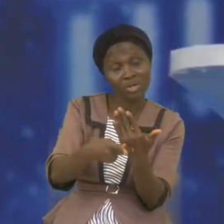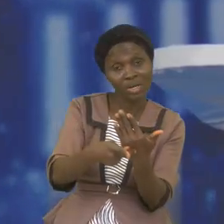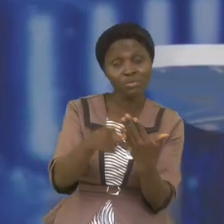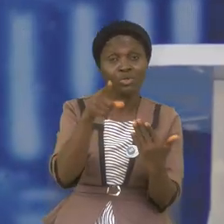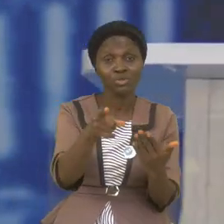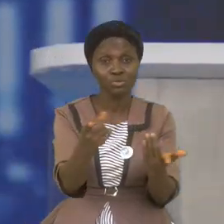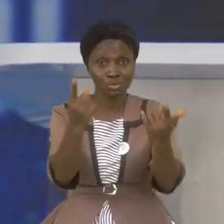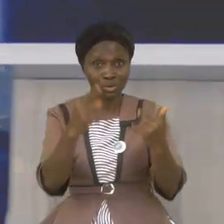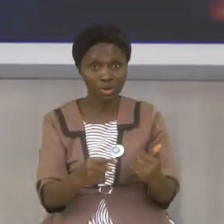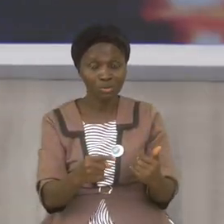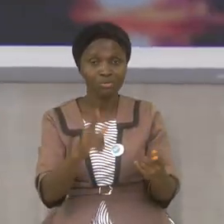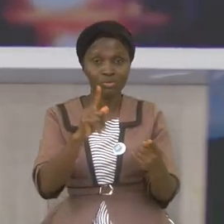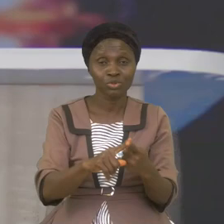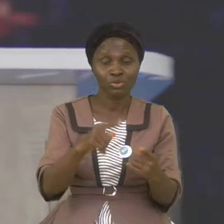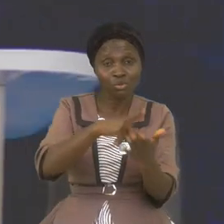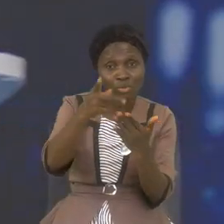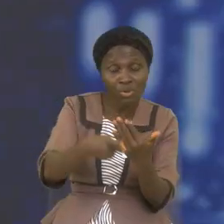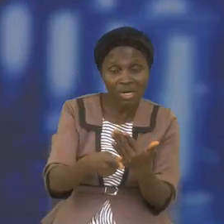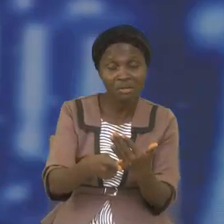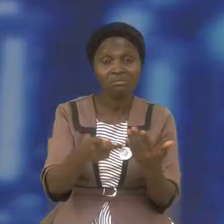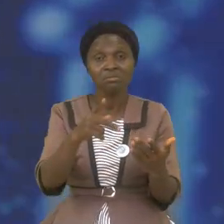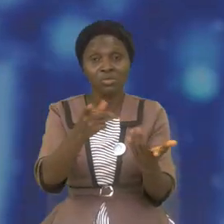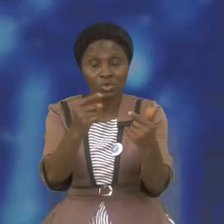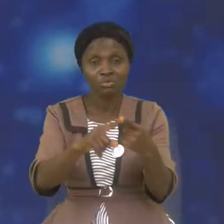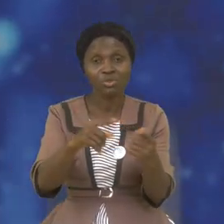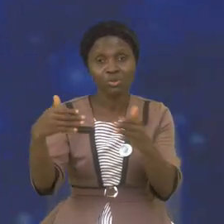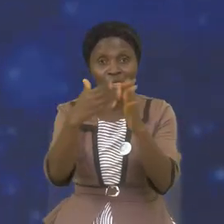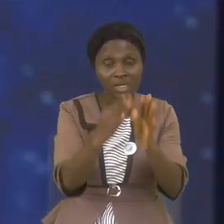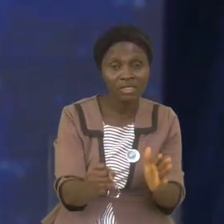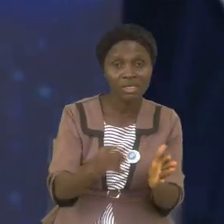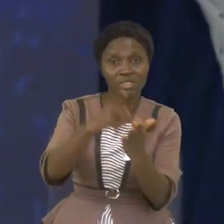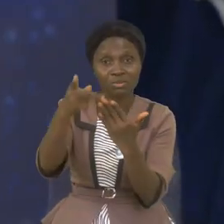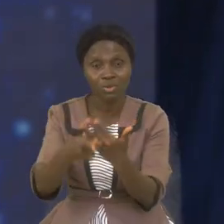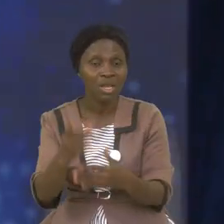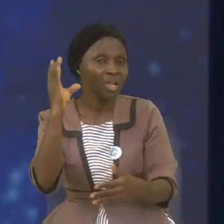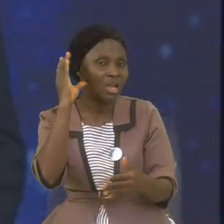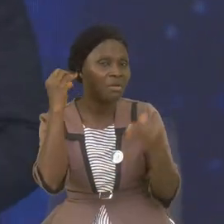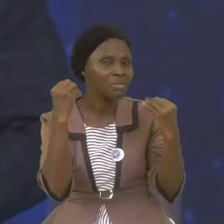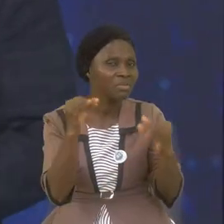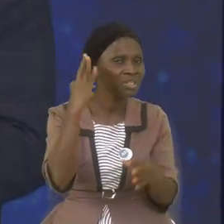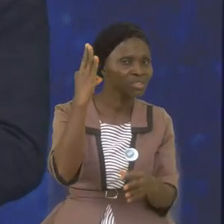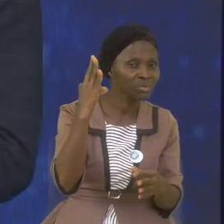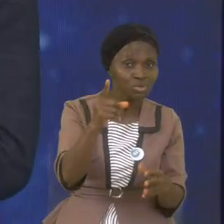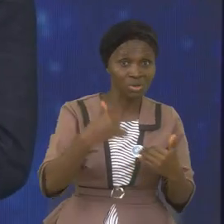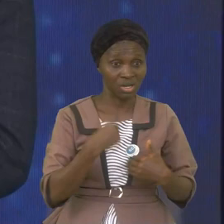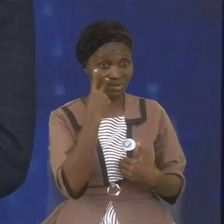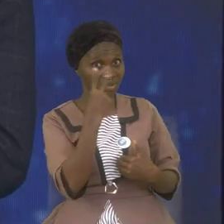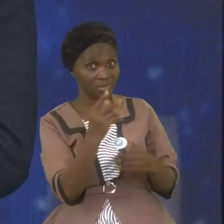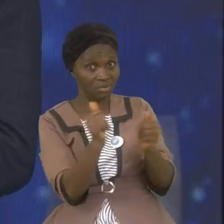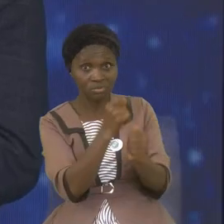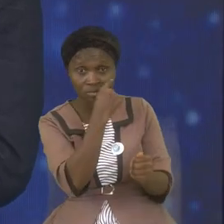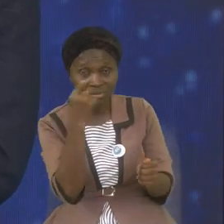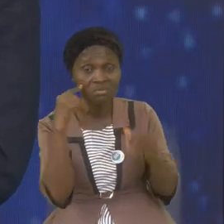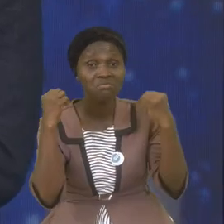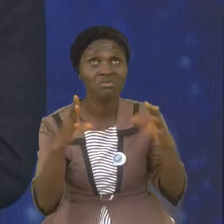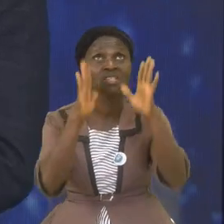professional conference, and you have heard it all. You've seen it all. You've seen miracles upon miracles. How is your heart? Are